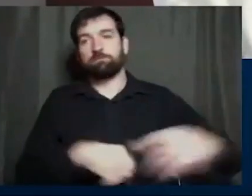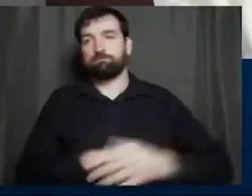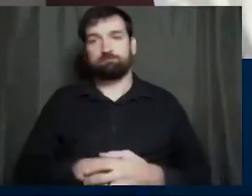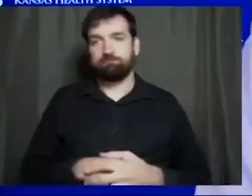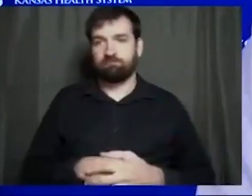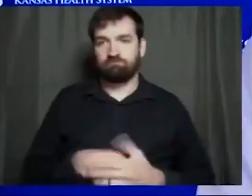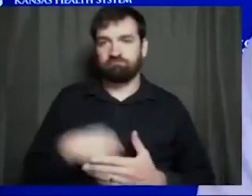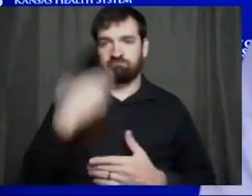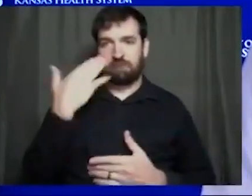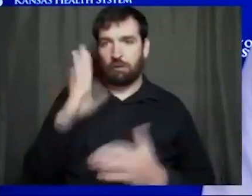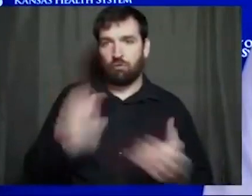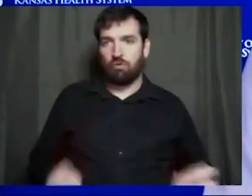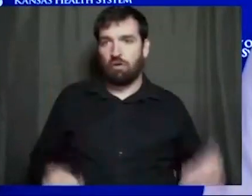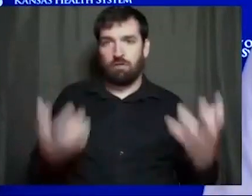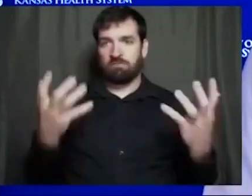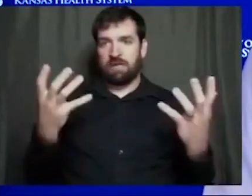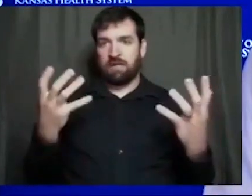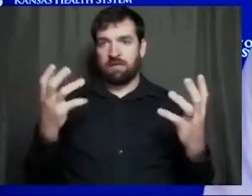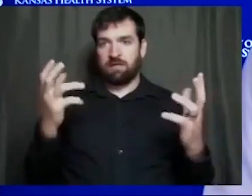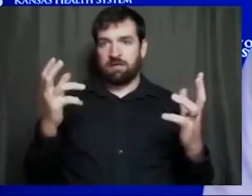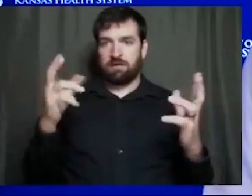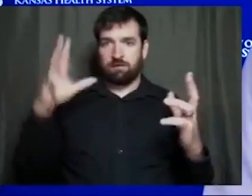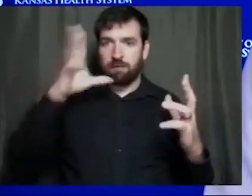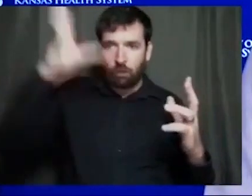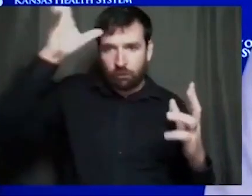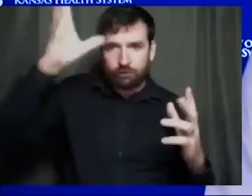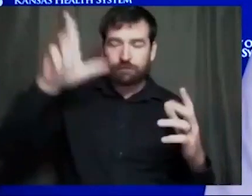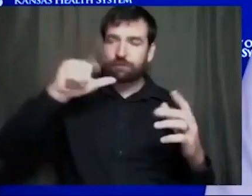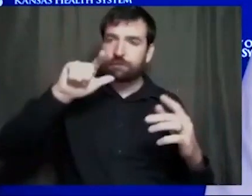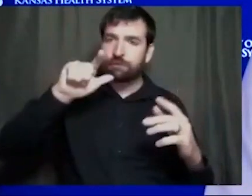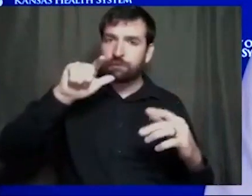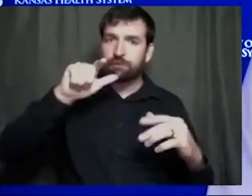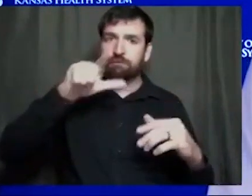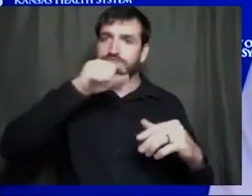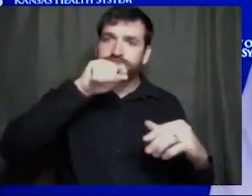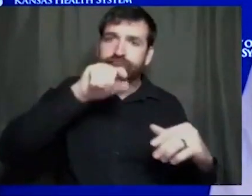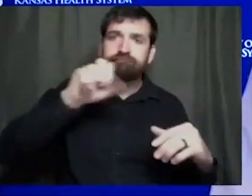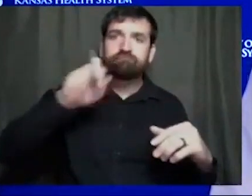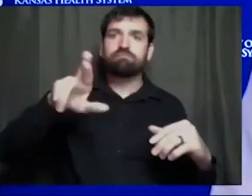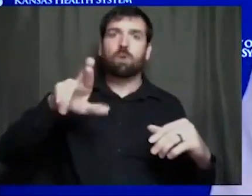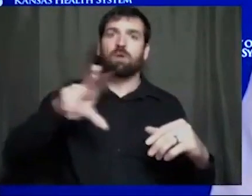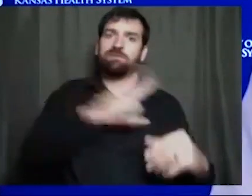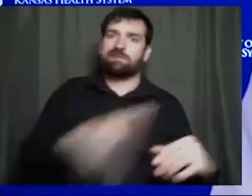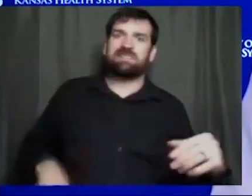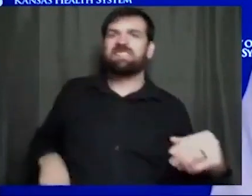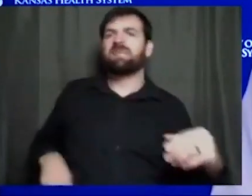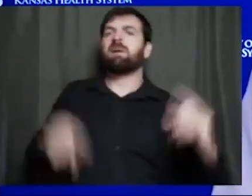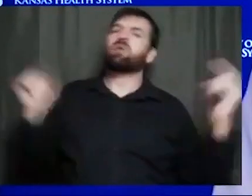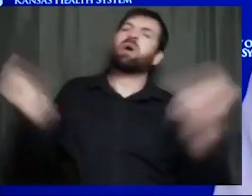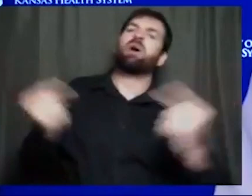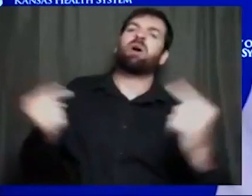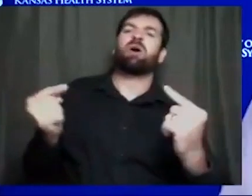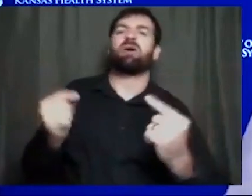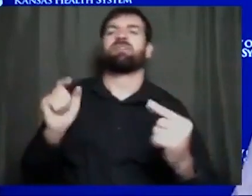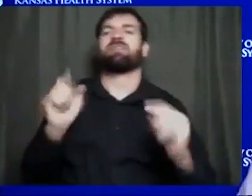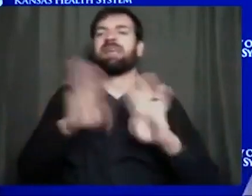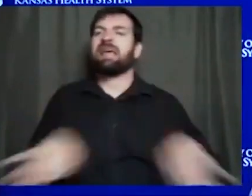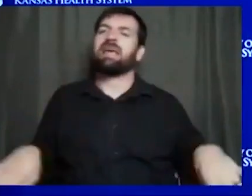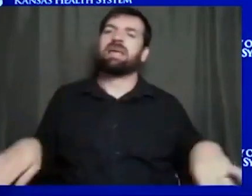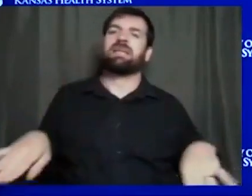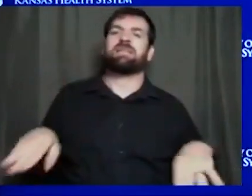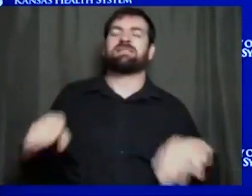would tweet or stand out on the side saying seatbelts hurt and restrain our kids. They do physical and psychological